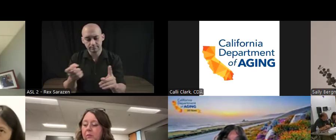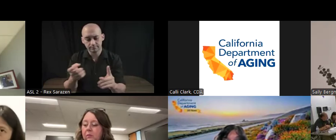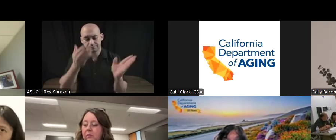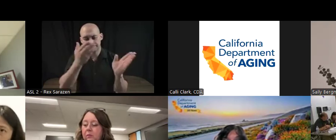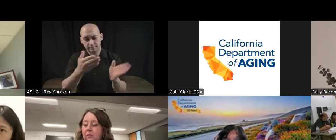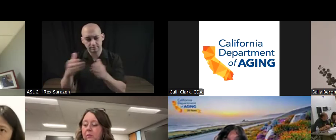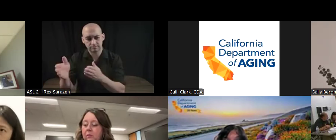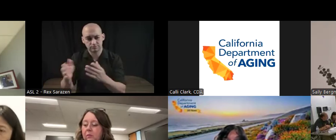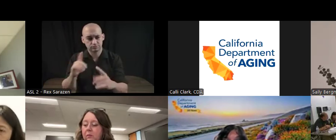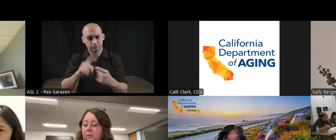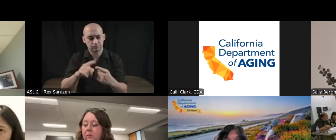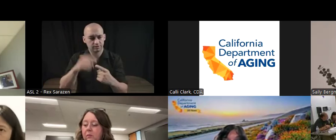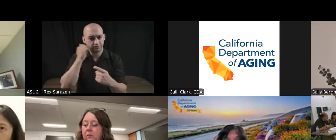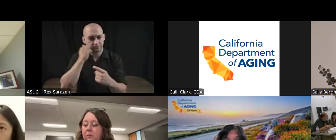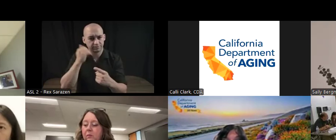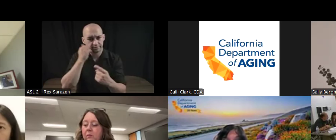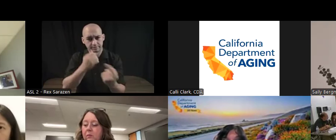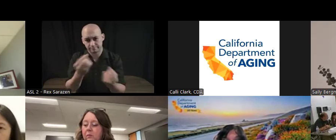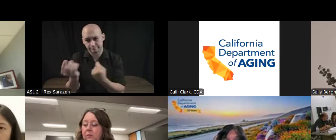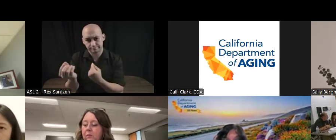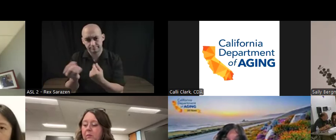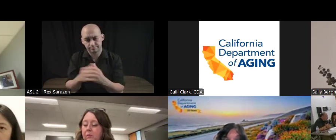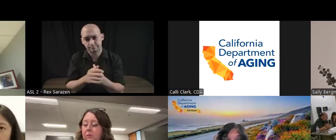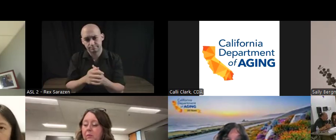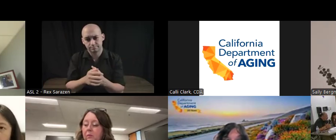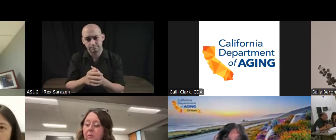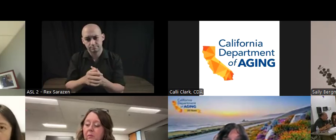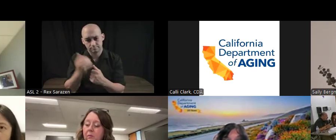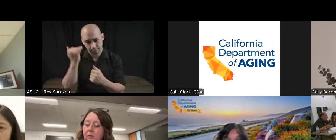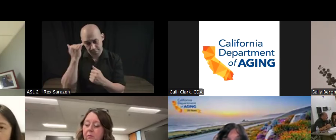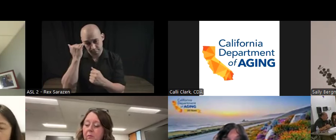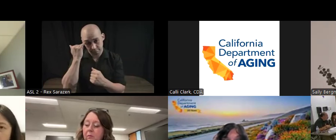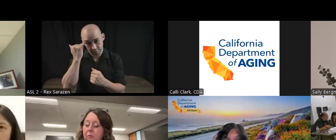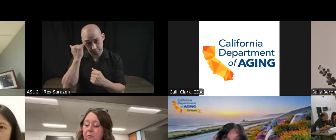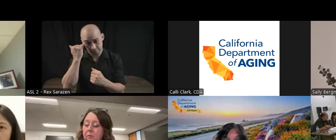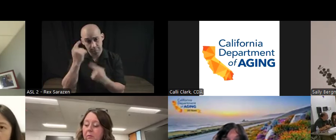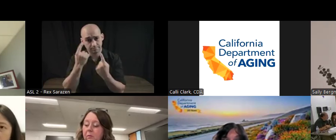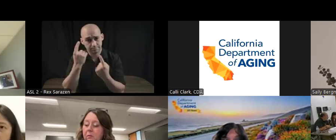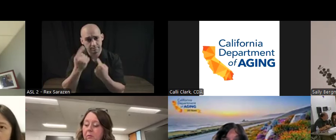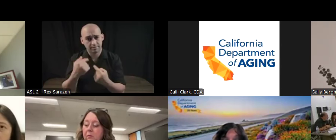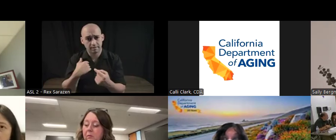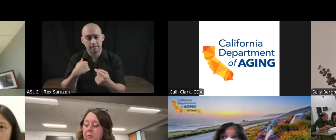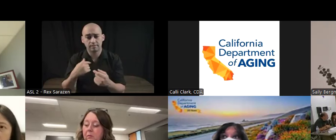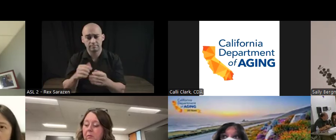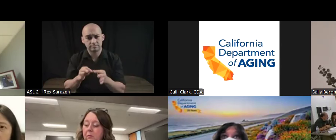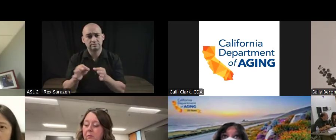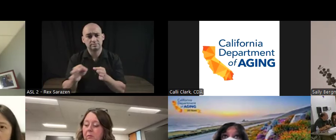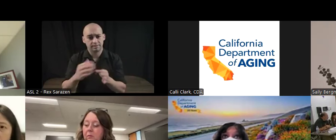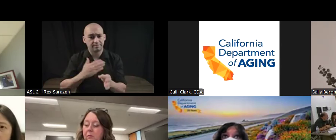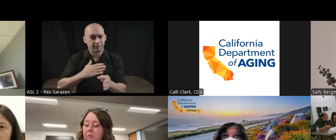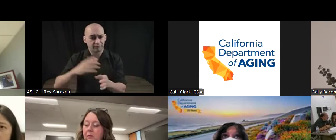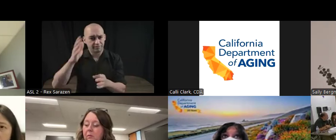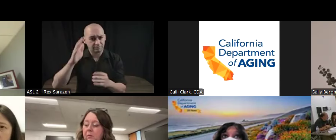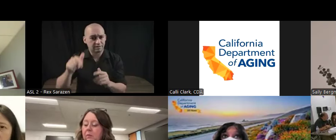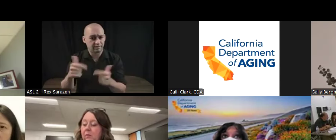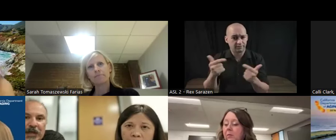into our daily activities, and I think I've prolonged my dad's life and